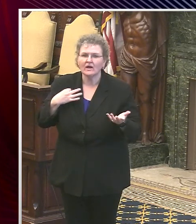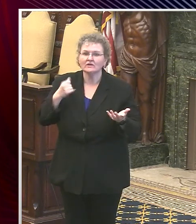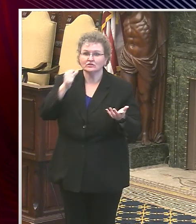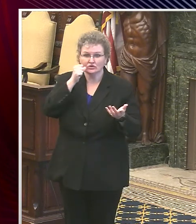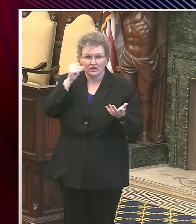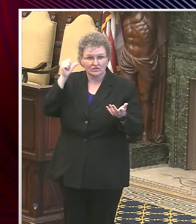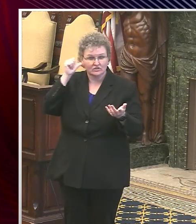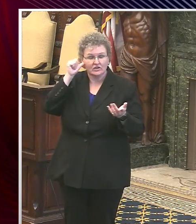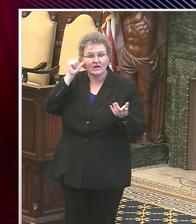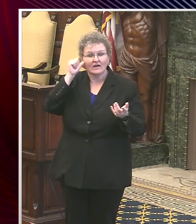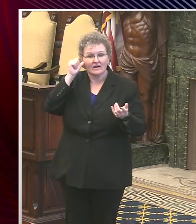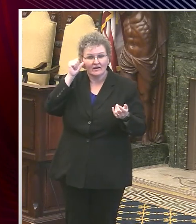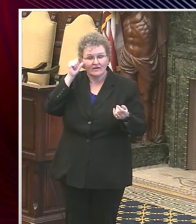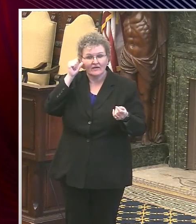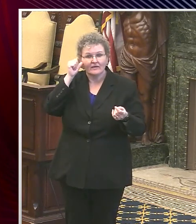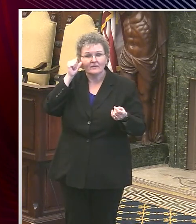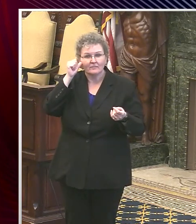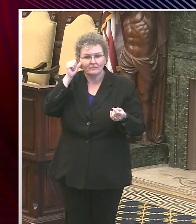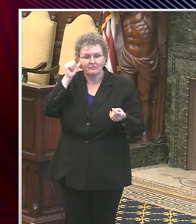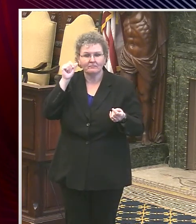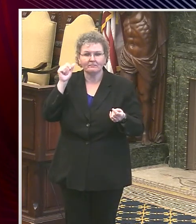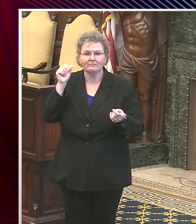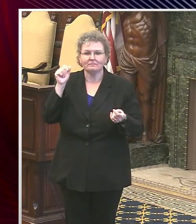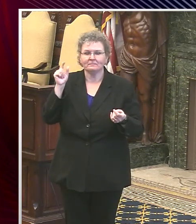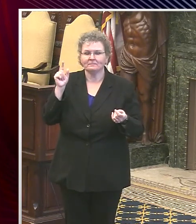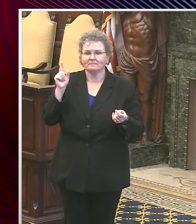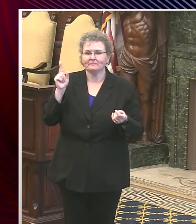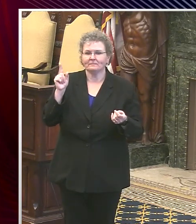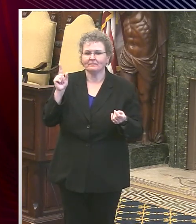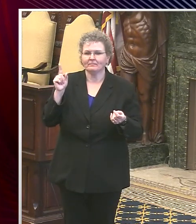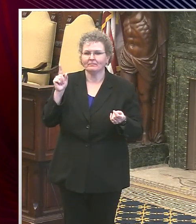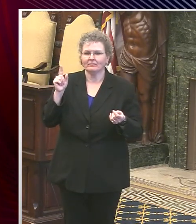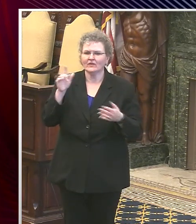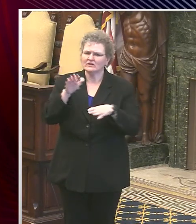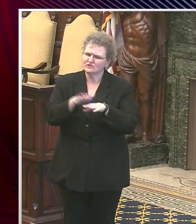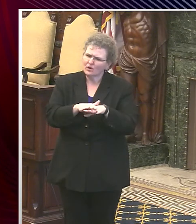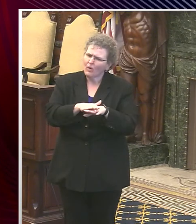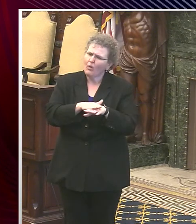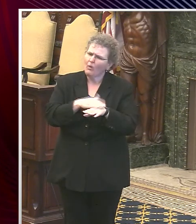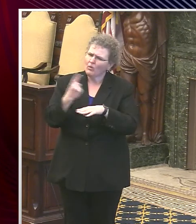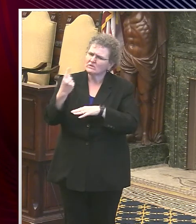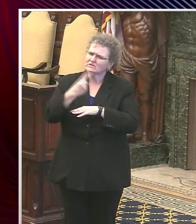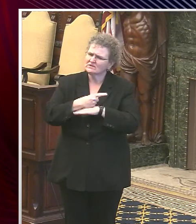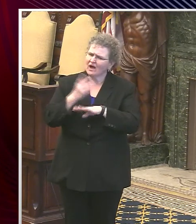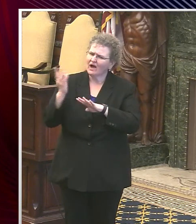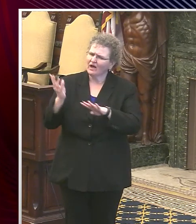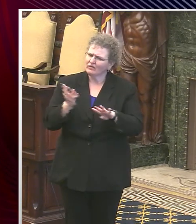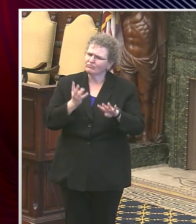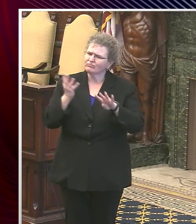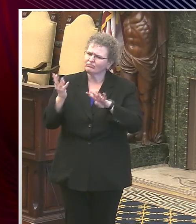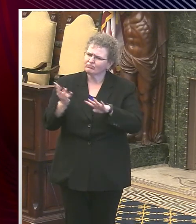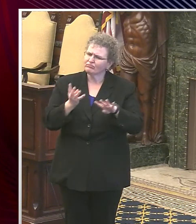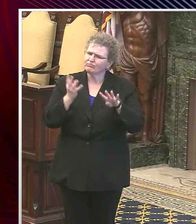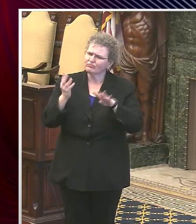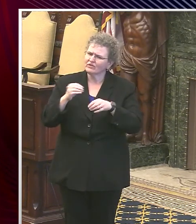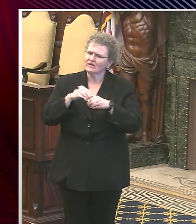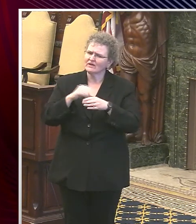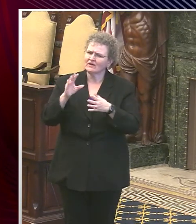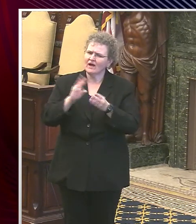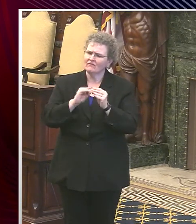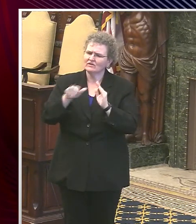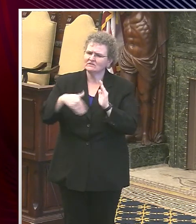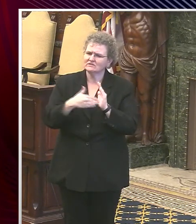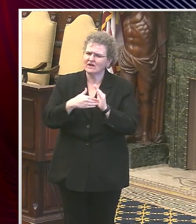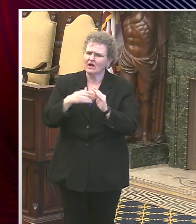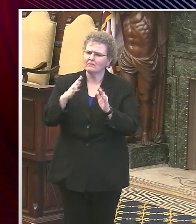Yesterday we had, it was a relatively small day. We planned to do small for that convention center, planned to do roughly